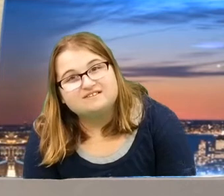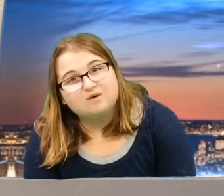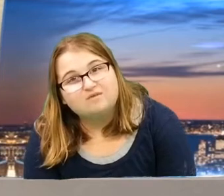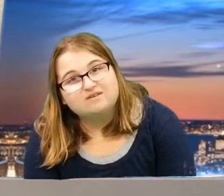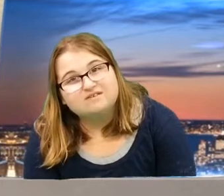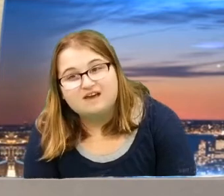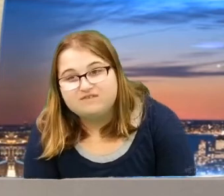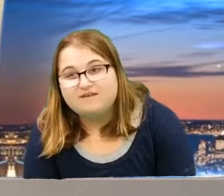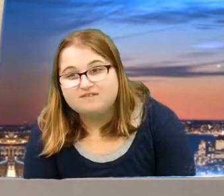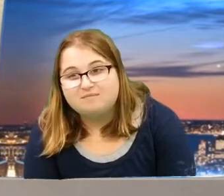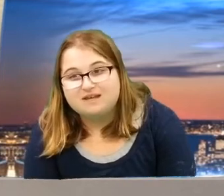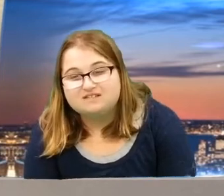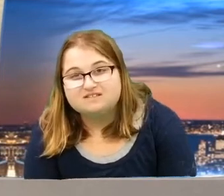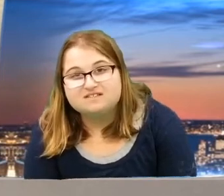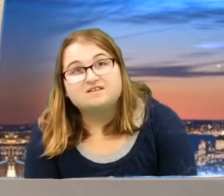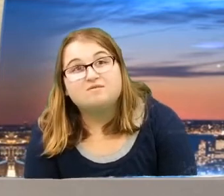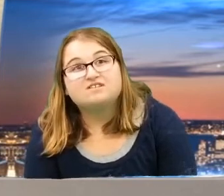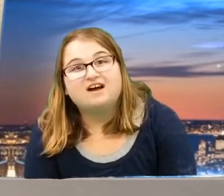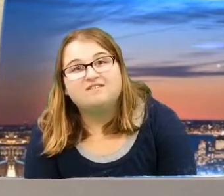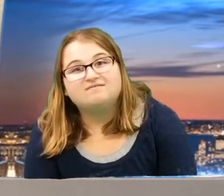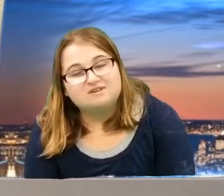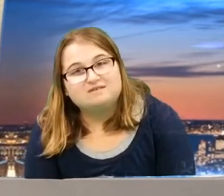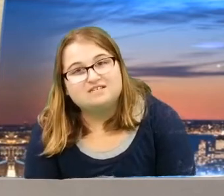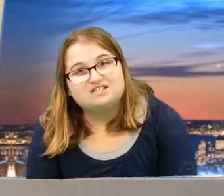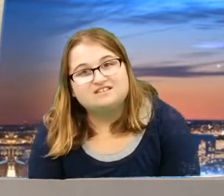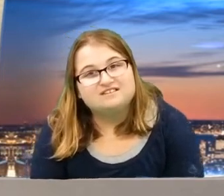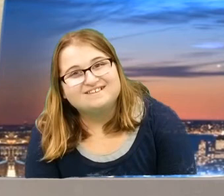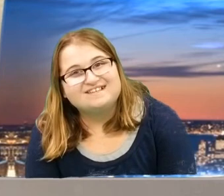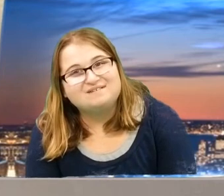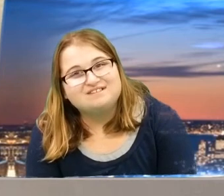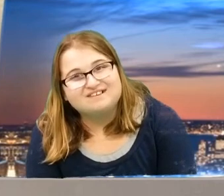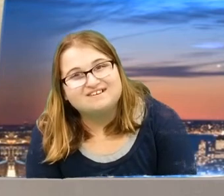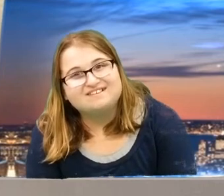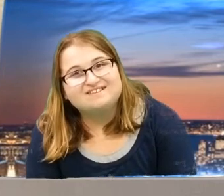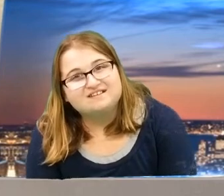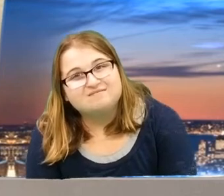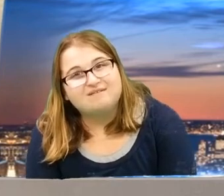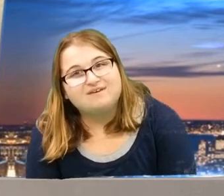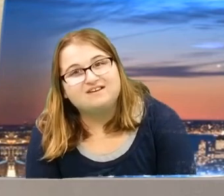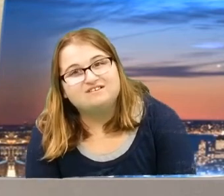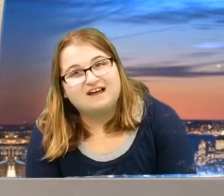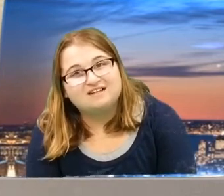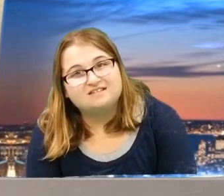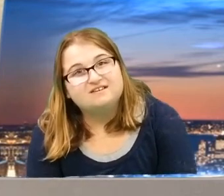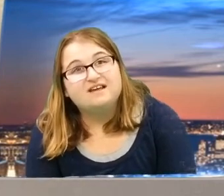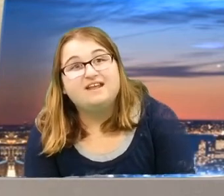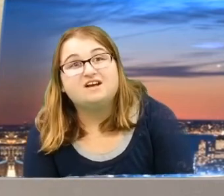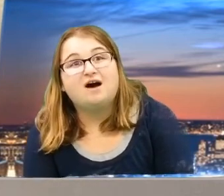news, or if you have great pictures you want shown, please be sure, send them to her. You might find your